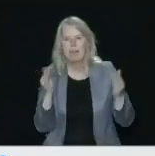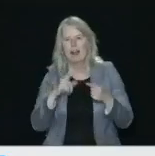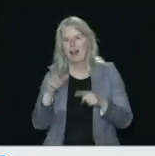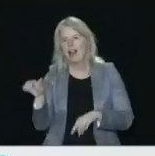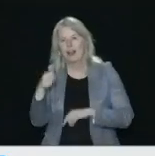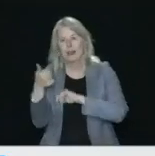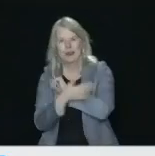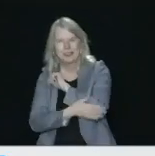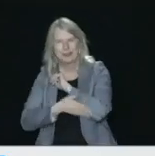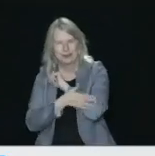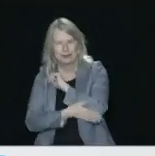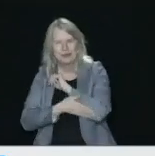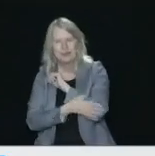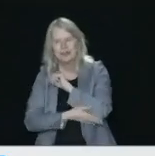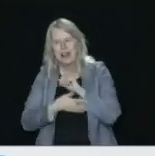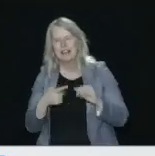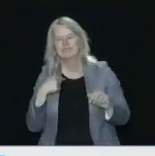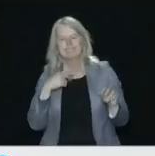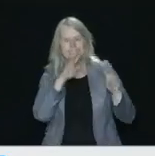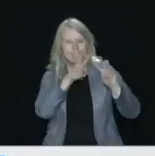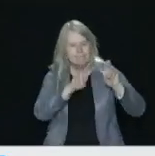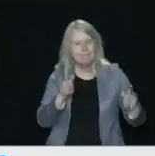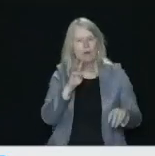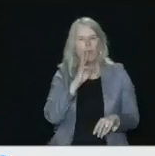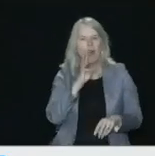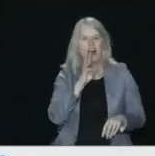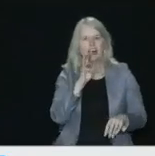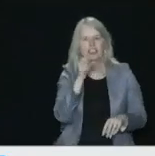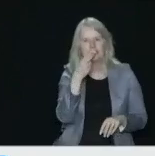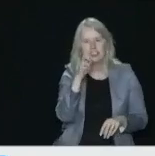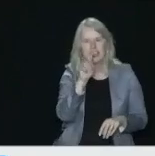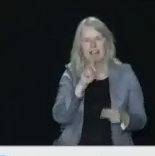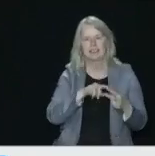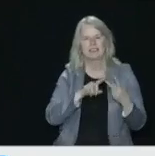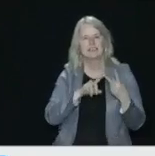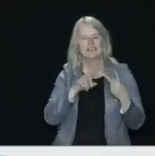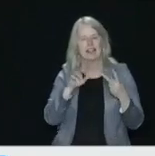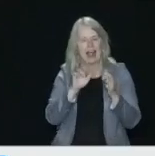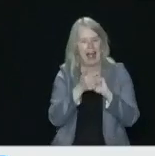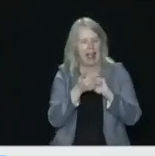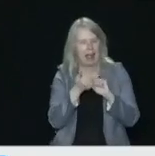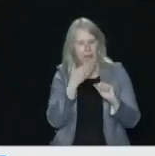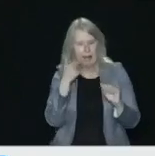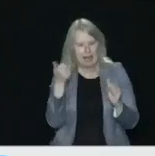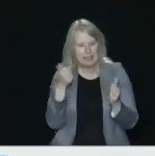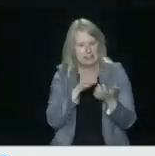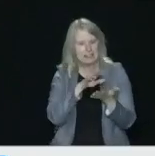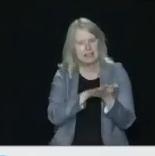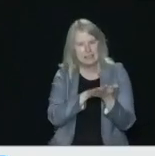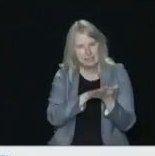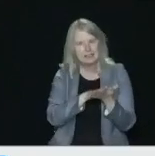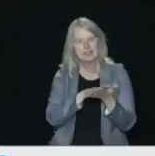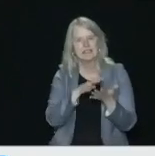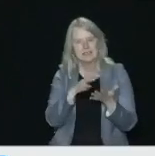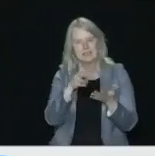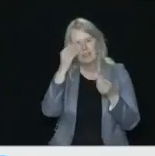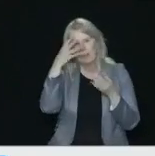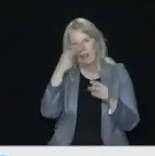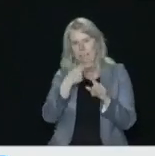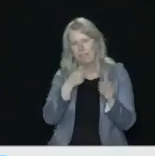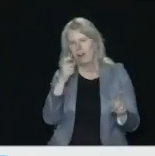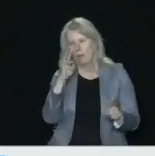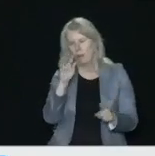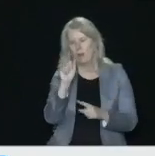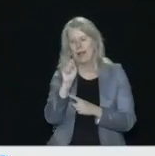think, you know, building all of that towards the fall winter season is very important. But we have to have the flexibility to escalate